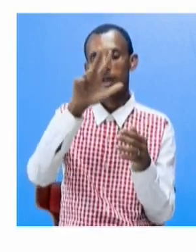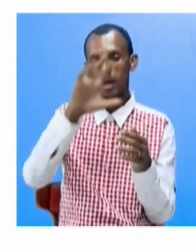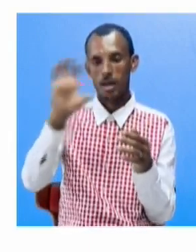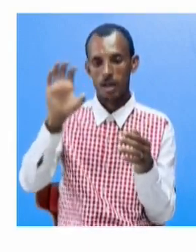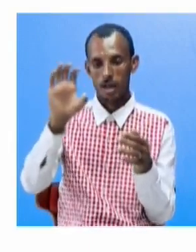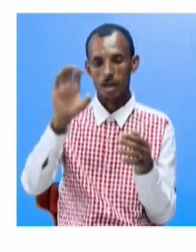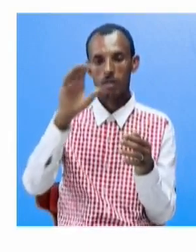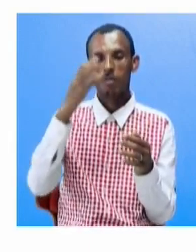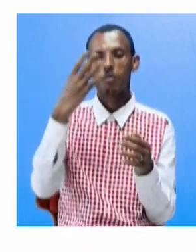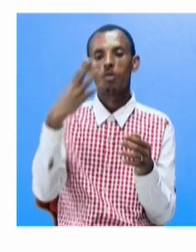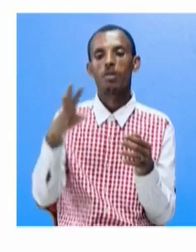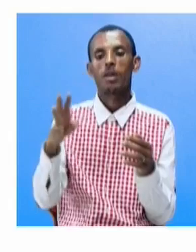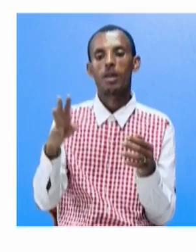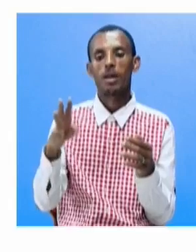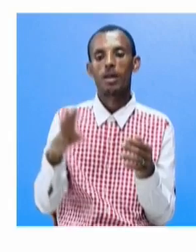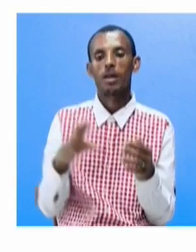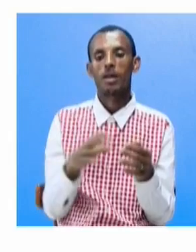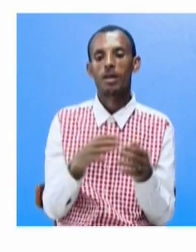314